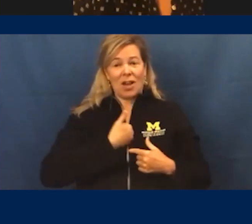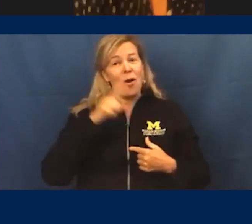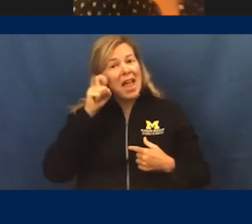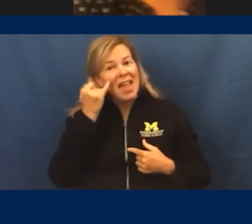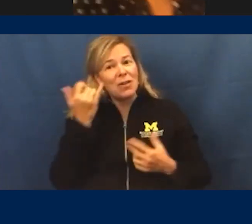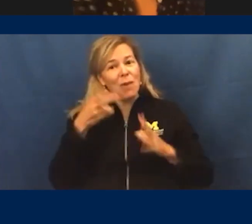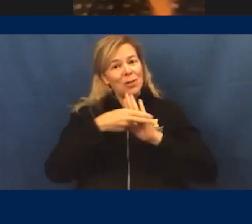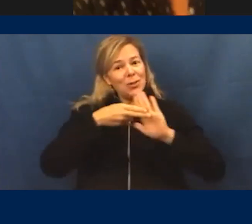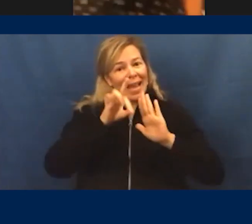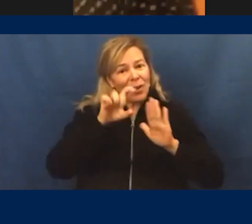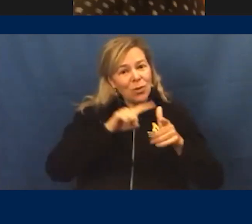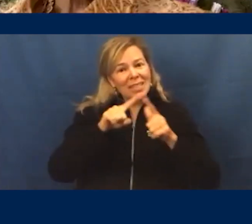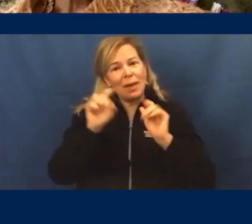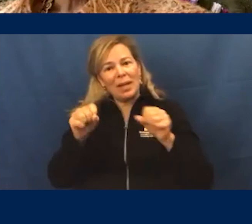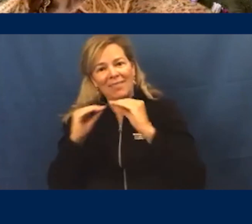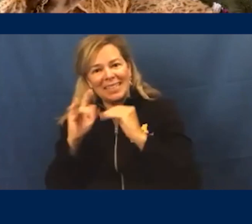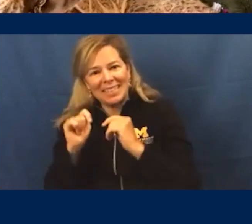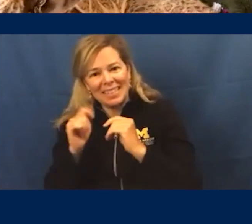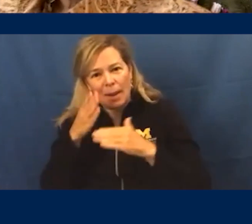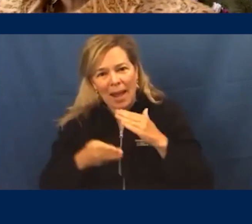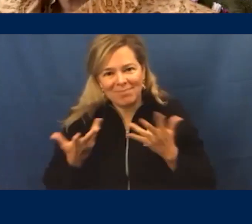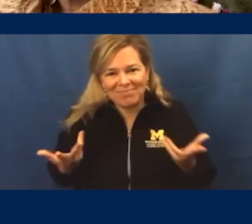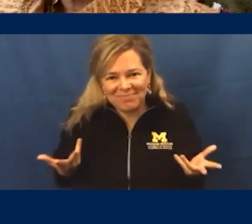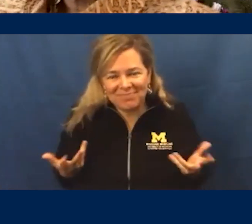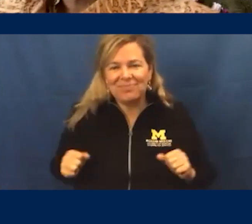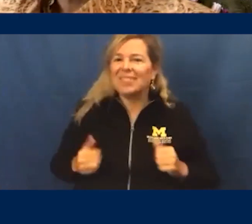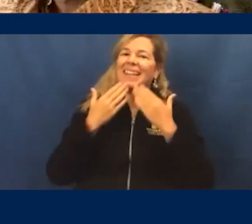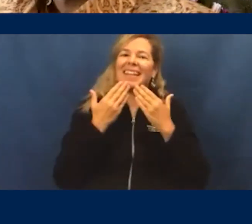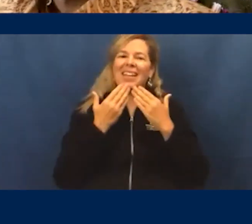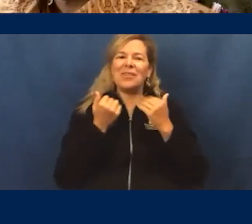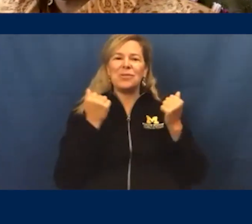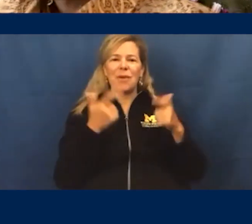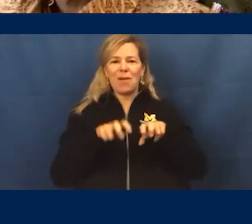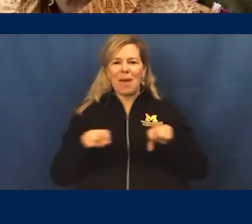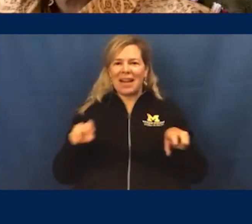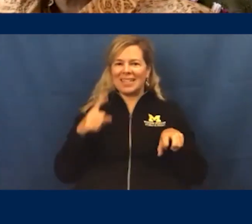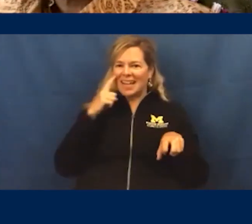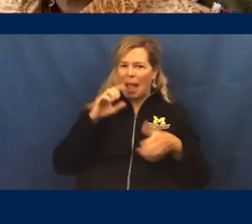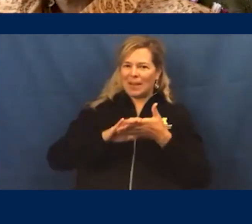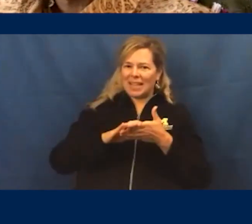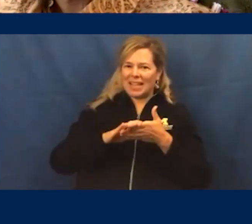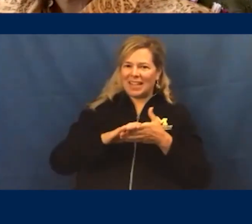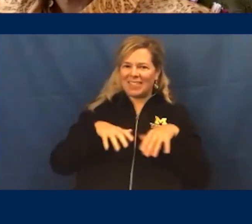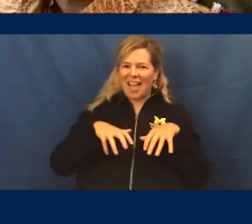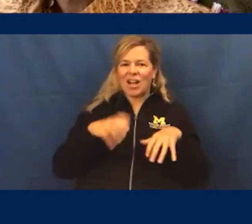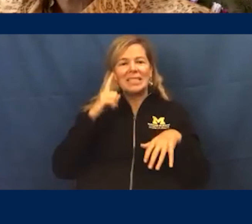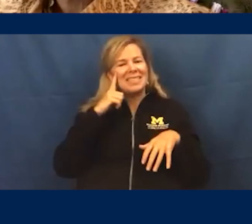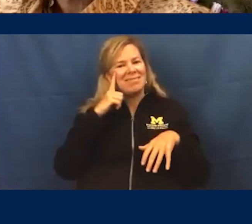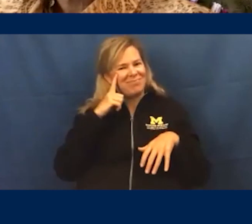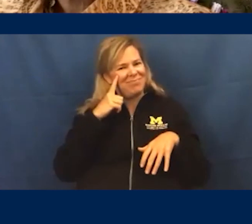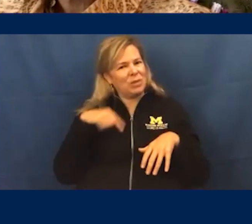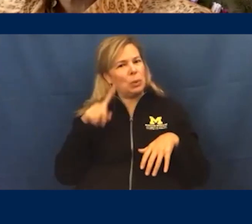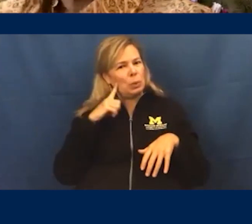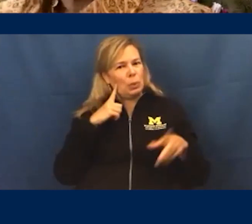it. And I'll end there. Thank you. Thank you to all of the panelists, and I believe our audience have all heard some aspect of